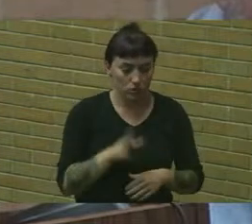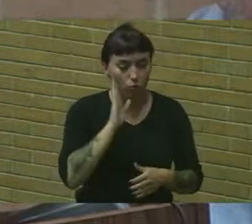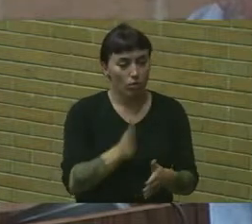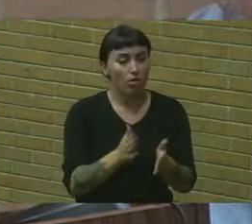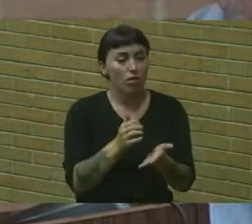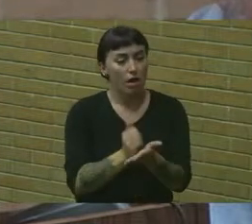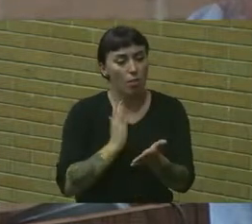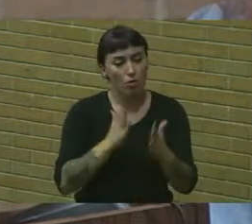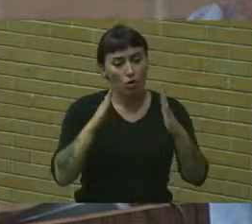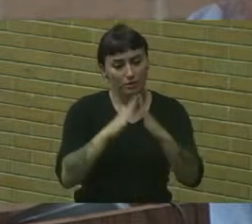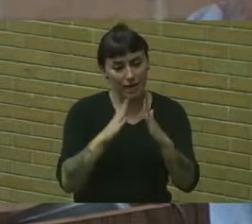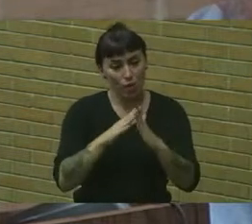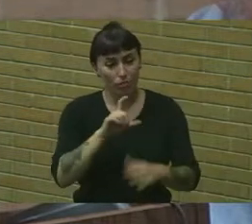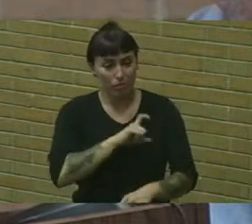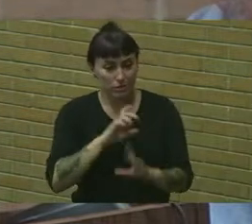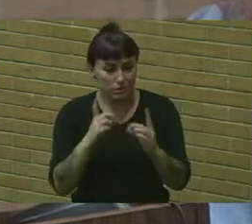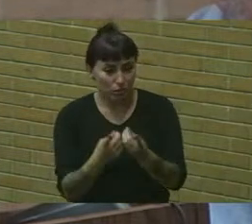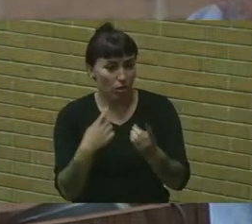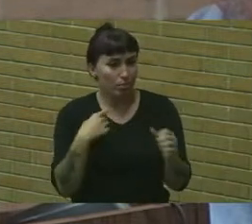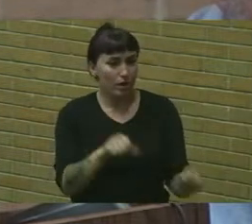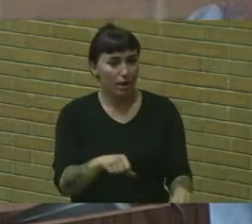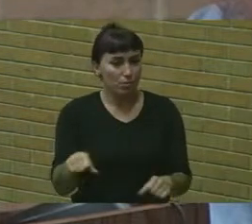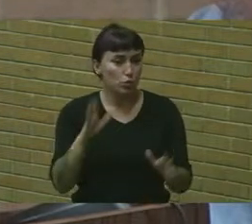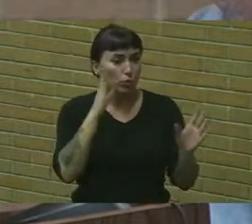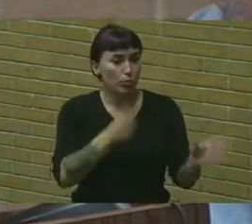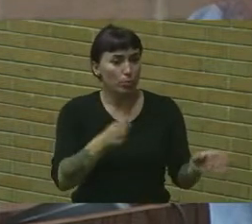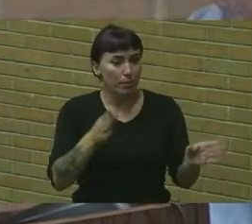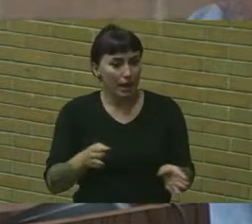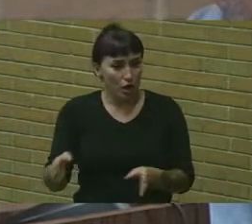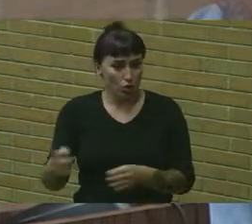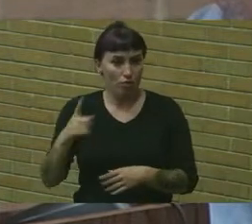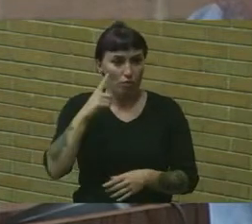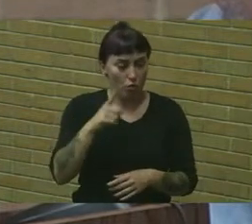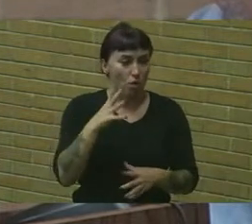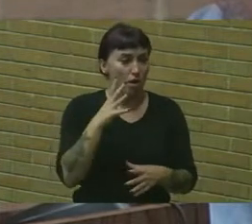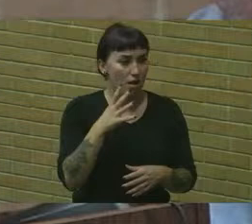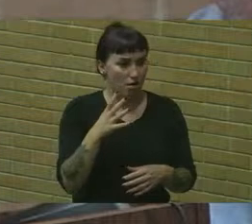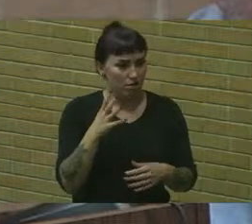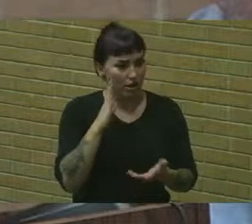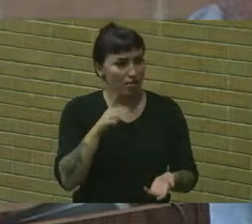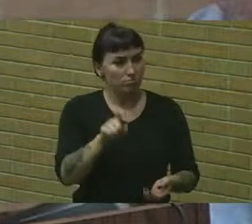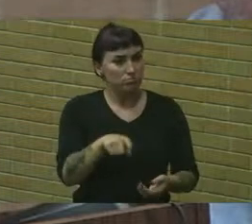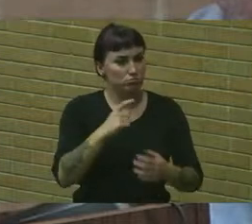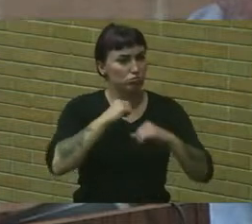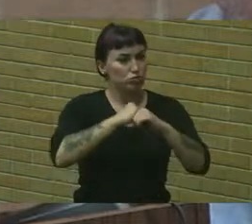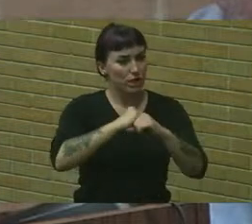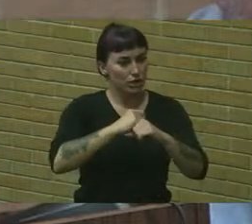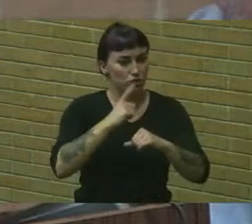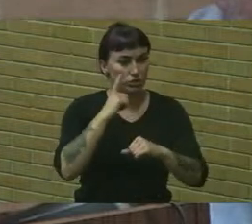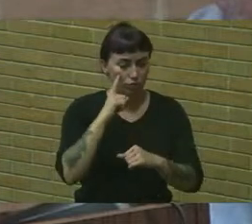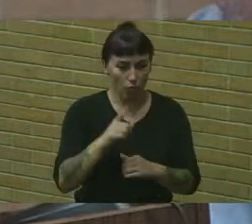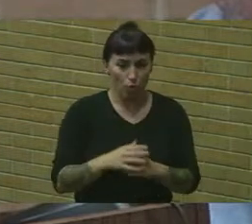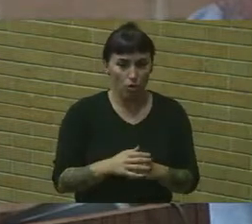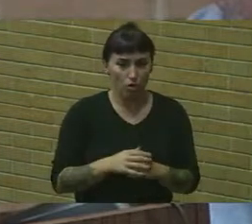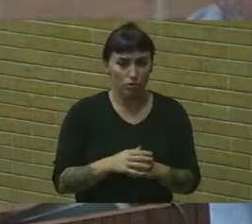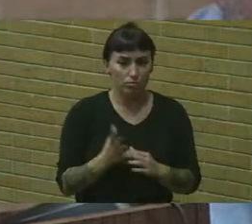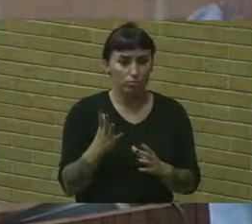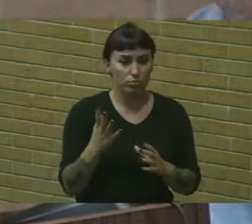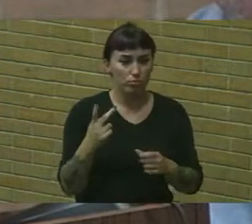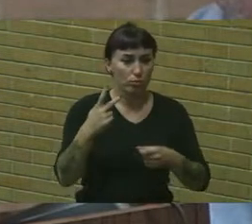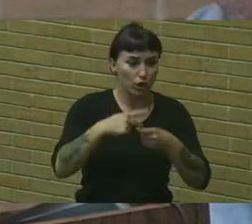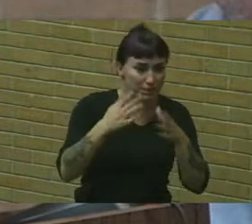our town and police department be able to prepare for and take the necessary protections for